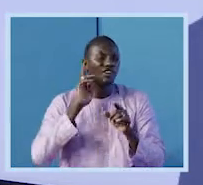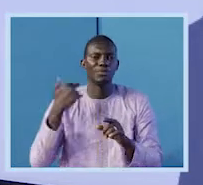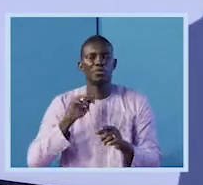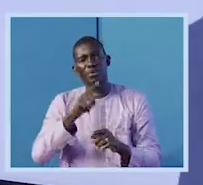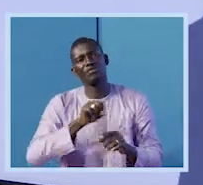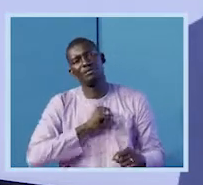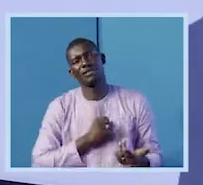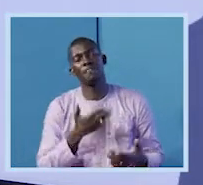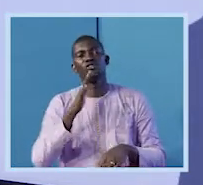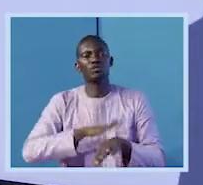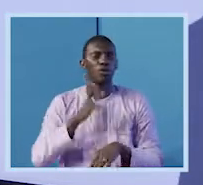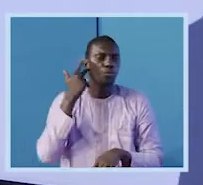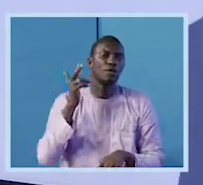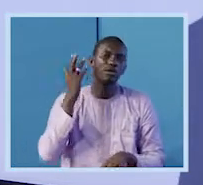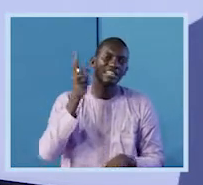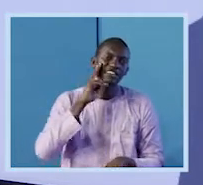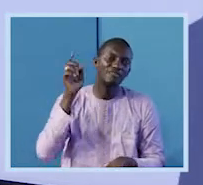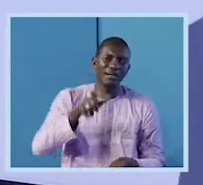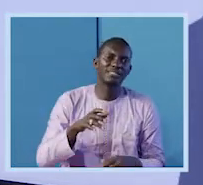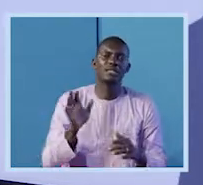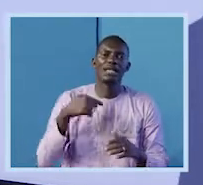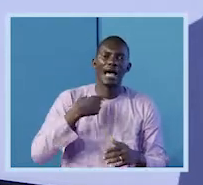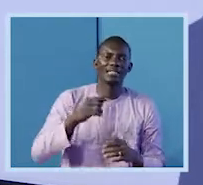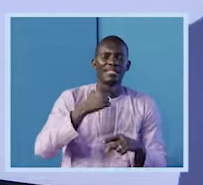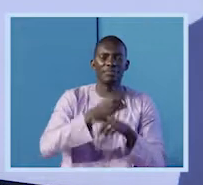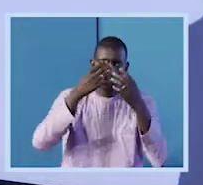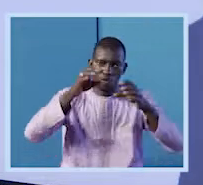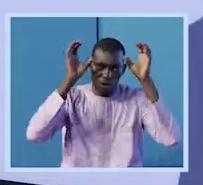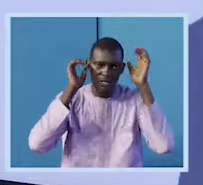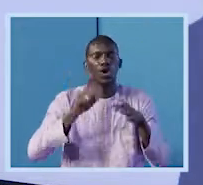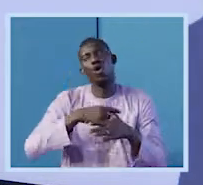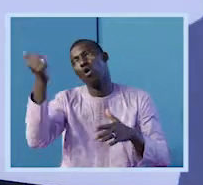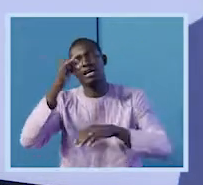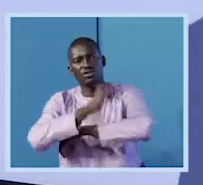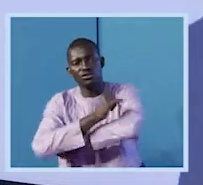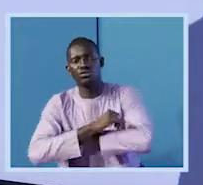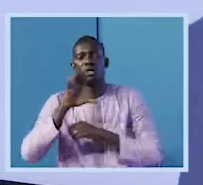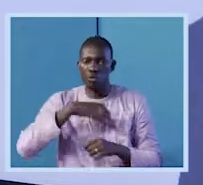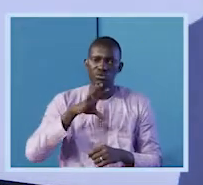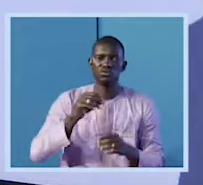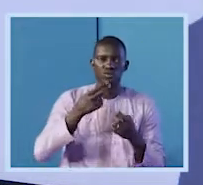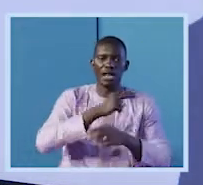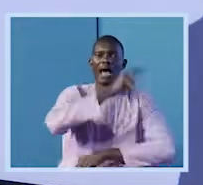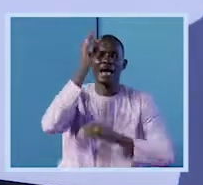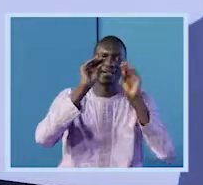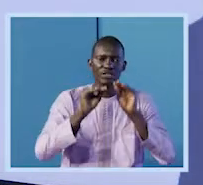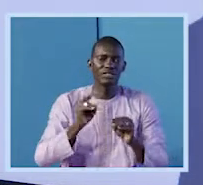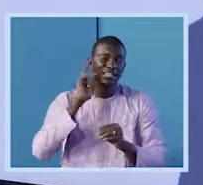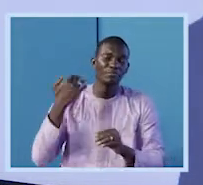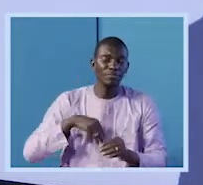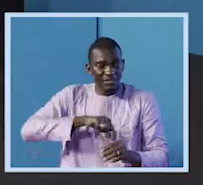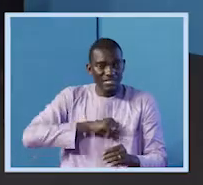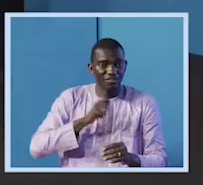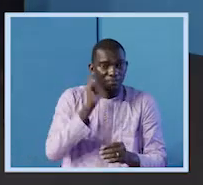when a deaf person at the Gambia College or other institutions, are pursuing higher education, they themselves pay for the service of